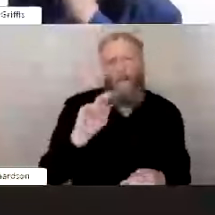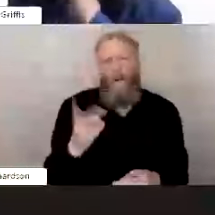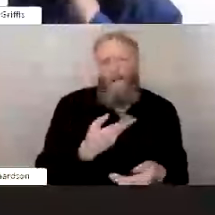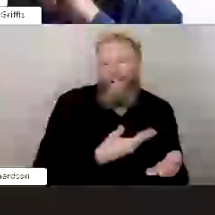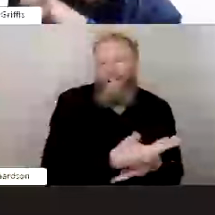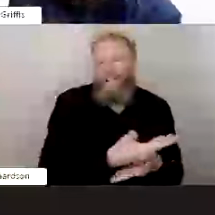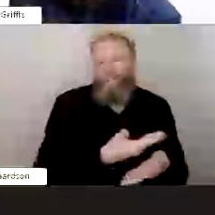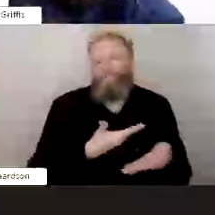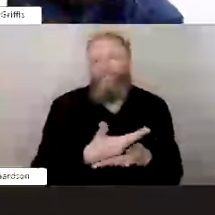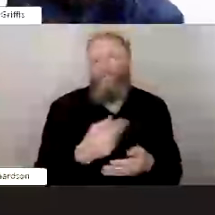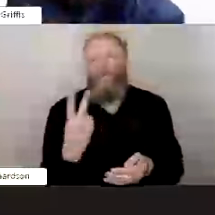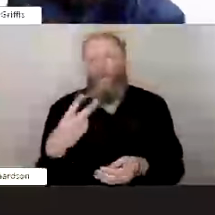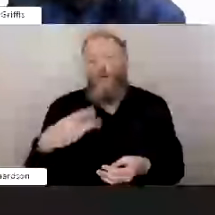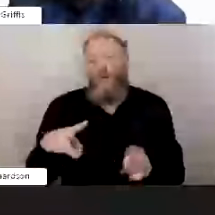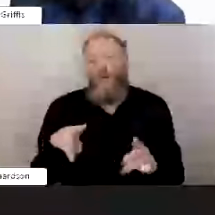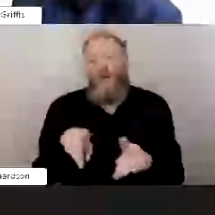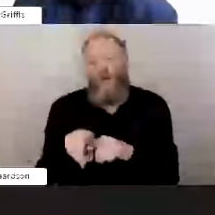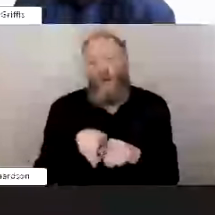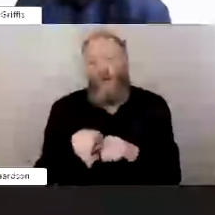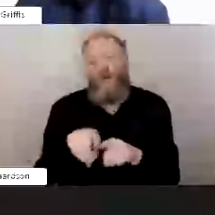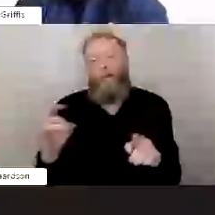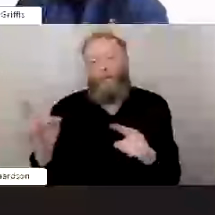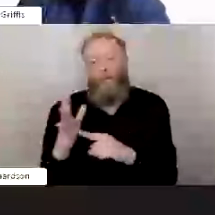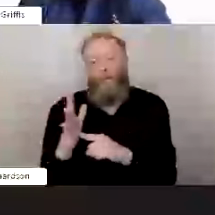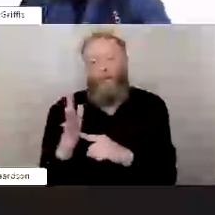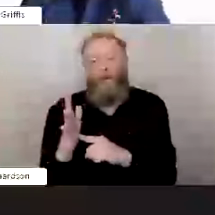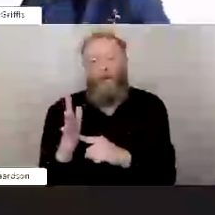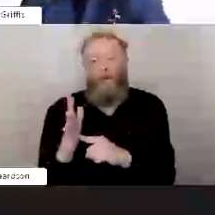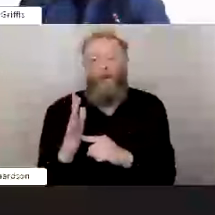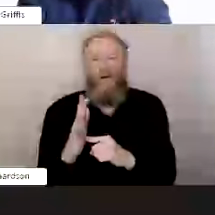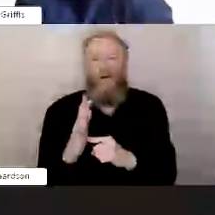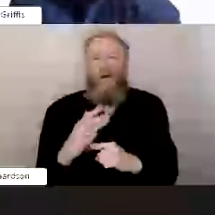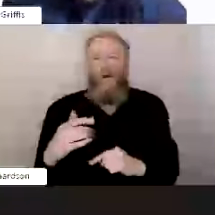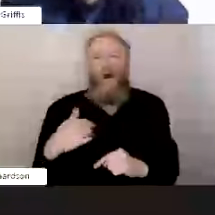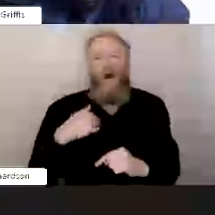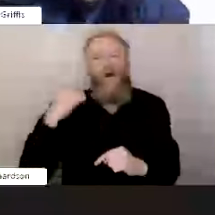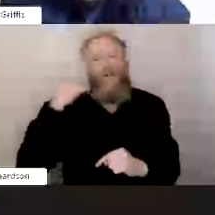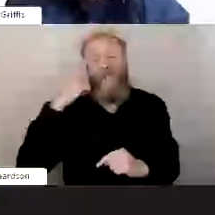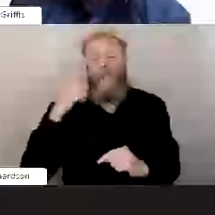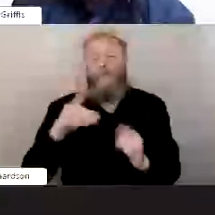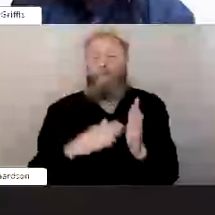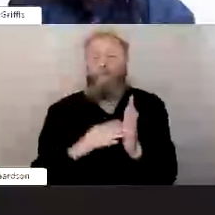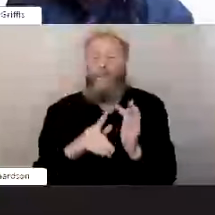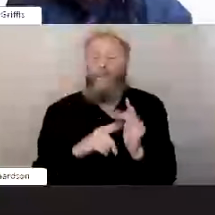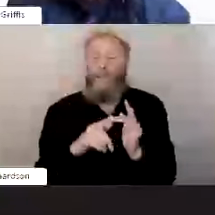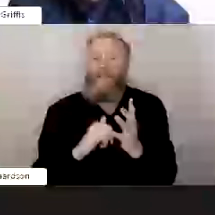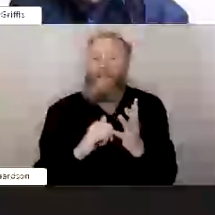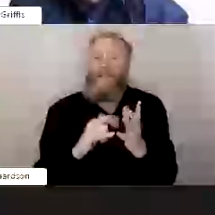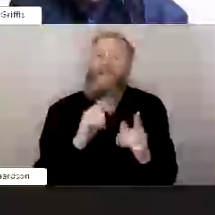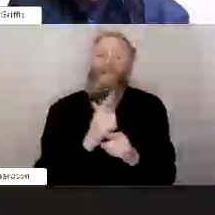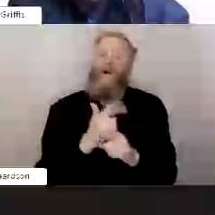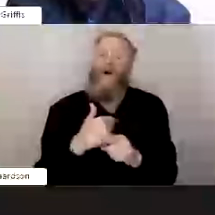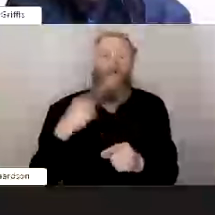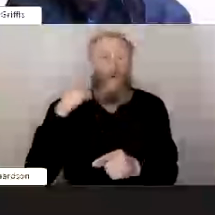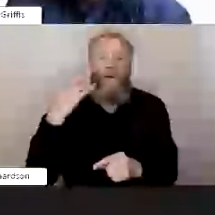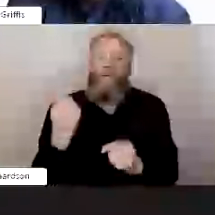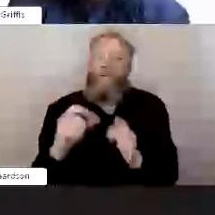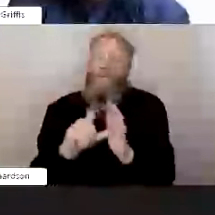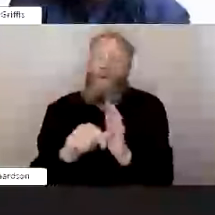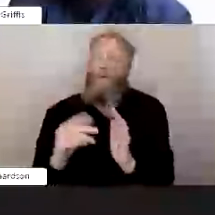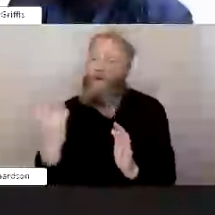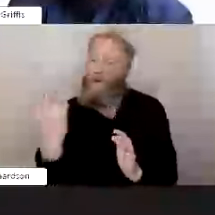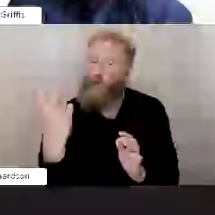That's really, really great advice. I think we've got time for two more questions. They're coming in thick and fast. So what would